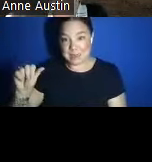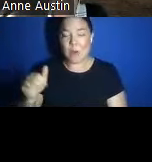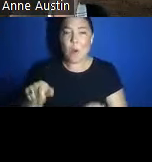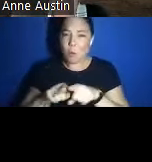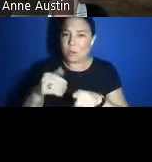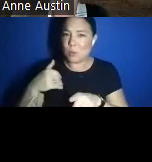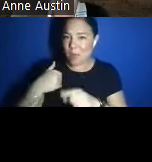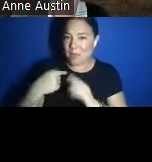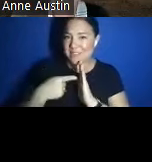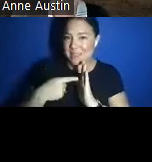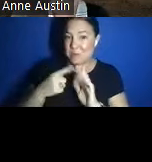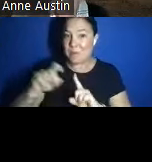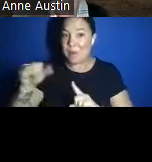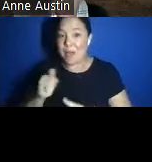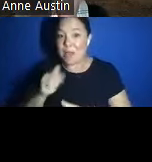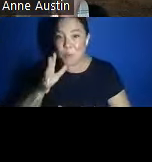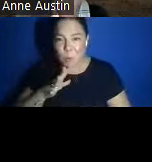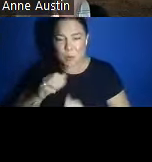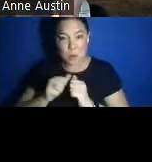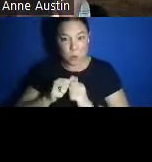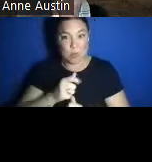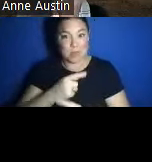crosses on their arms in a tomb scene.